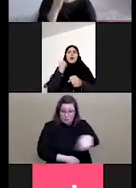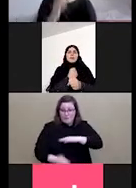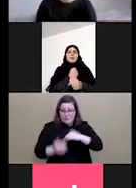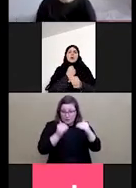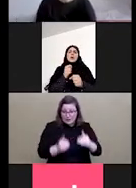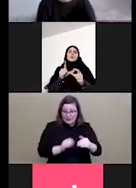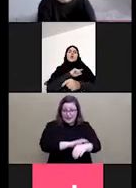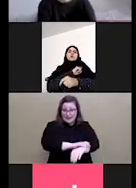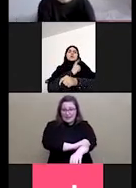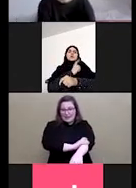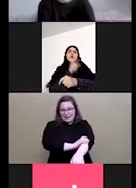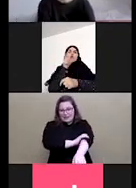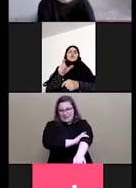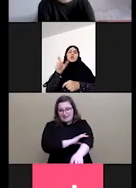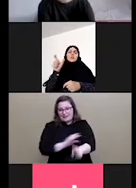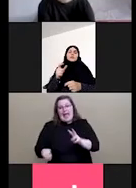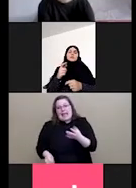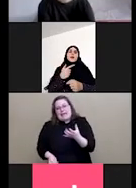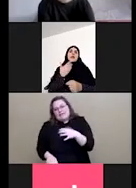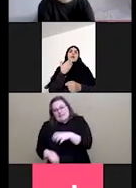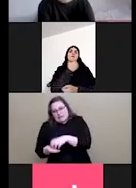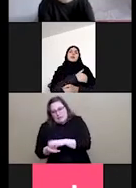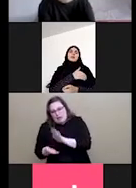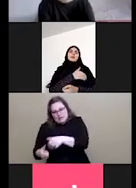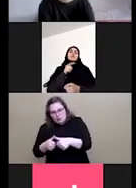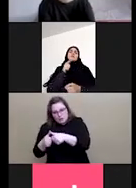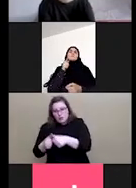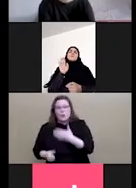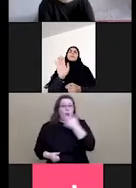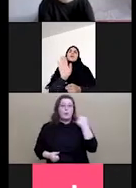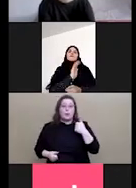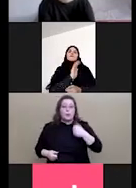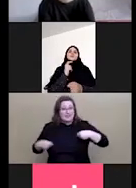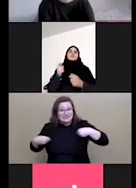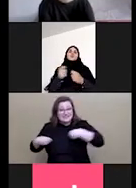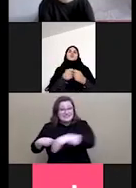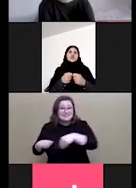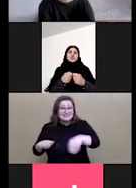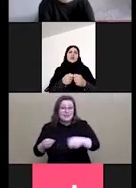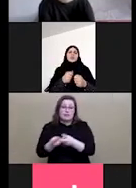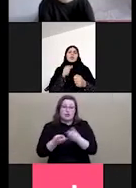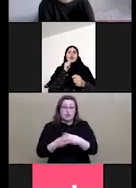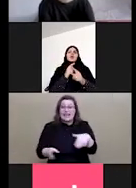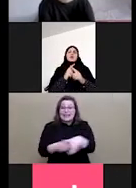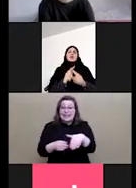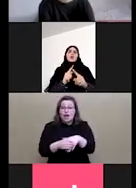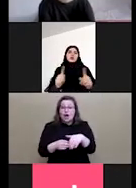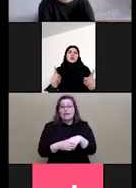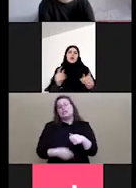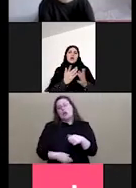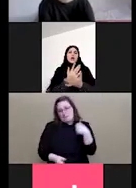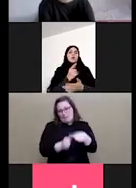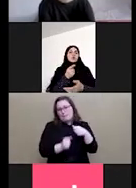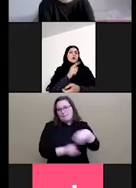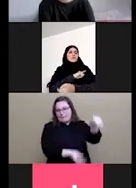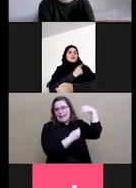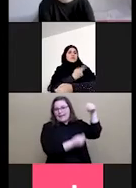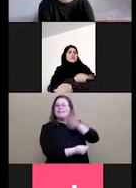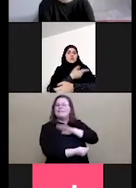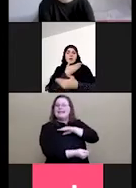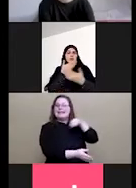society organizations, then the participation will remain only on paper, but it won't be meaningful.